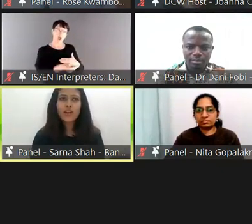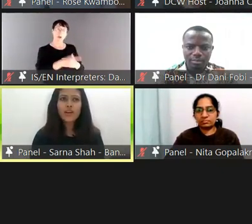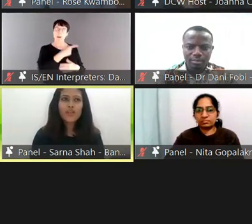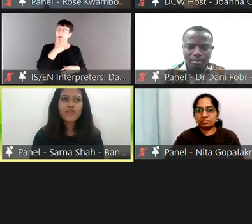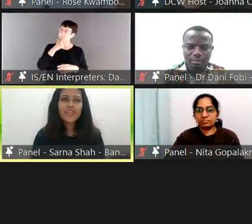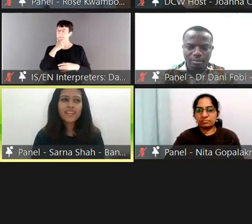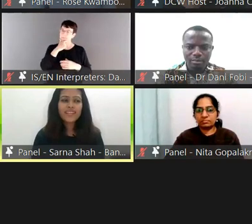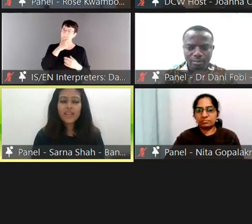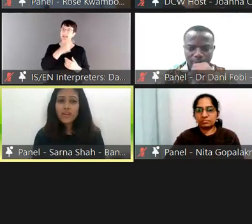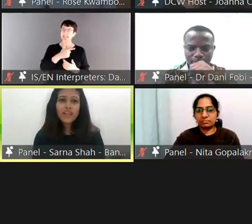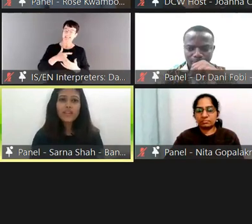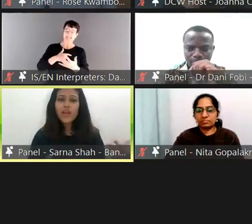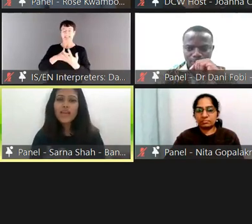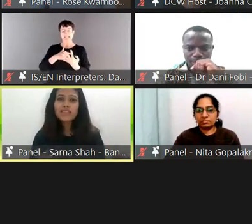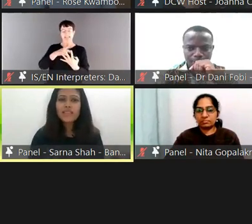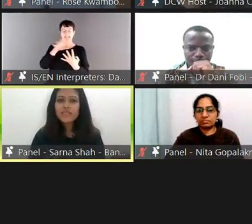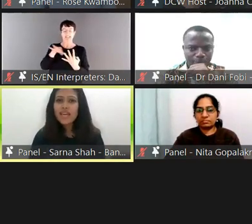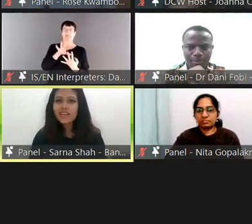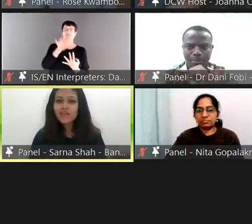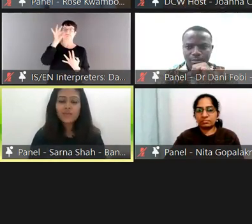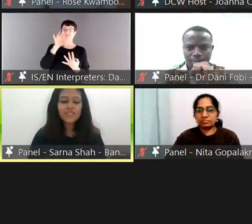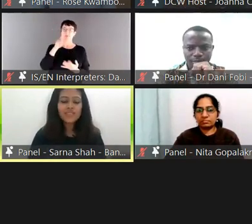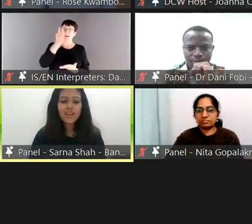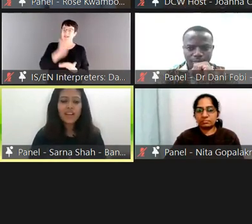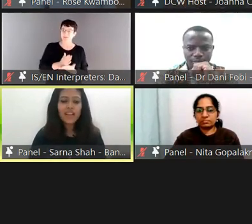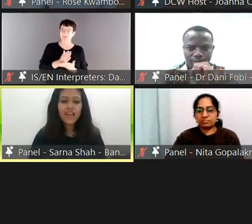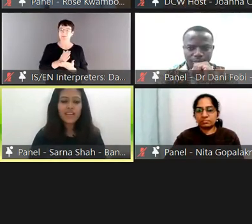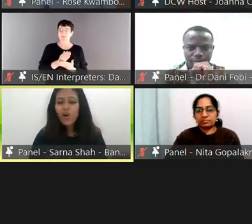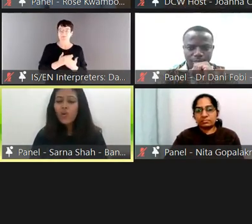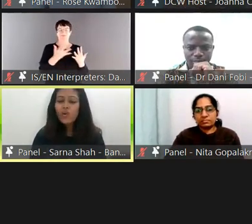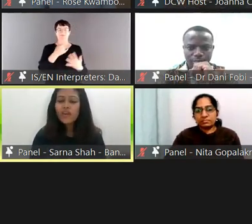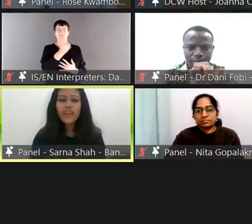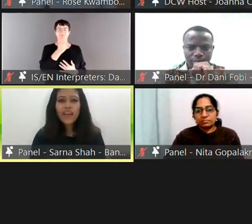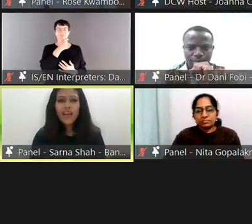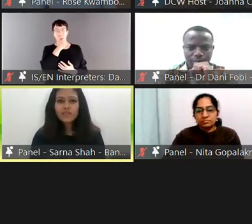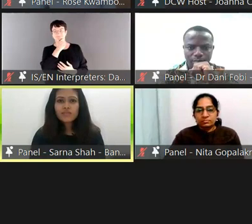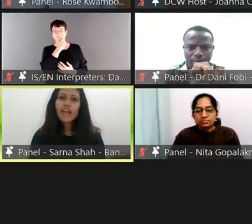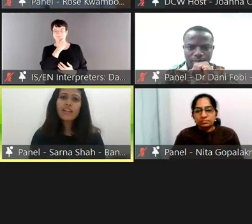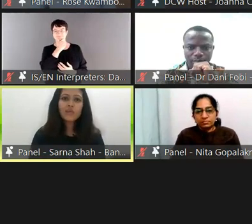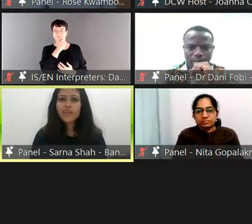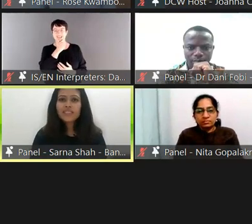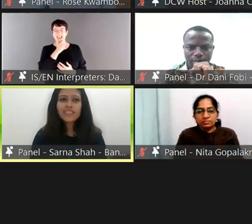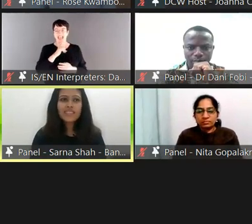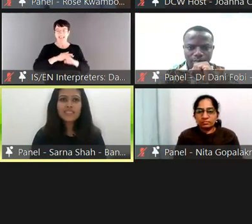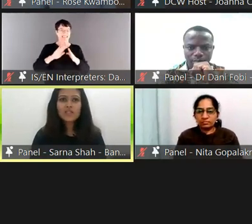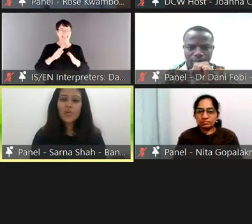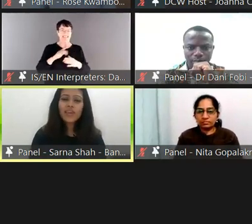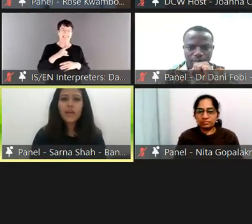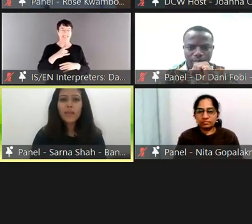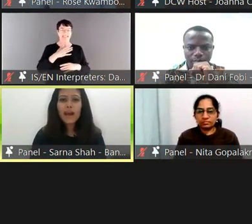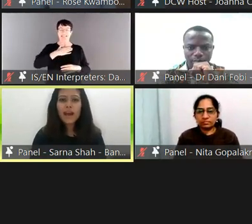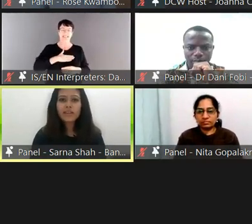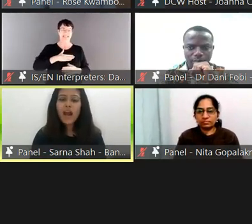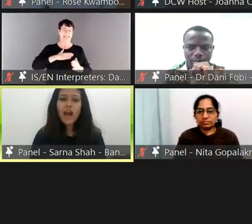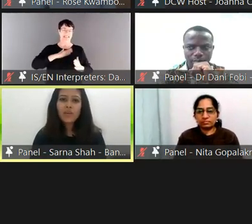parents who are not really ready to accept sign language, they are like, okay, sign language is